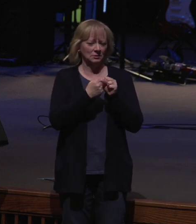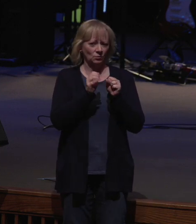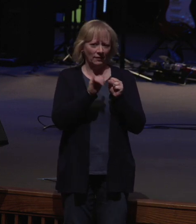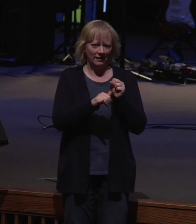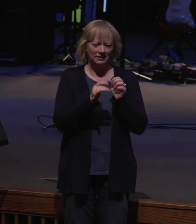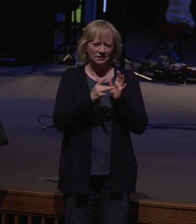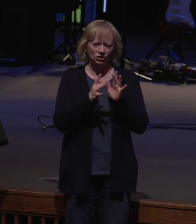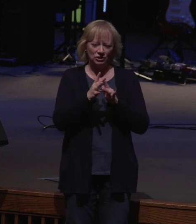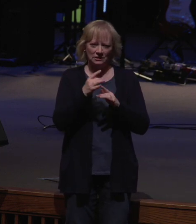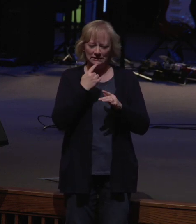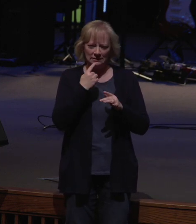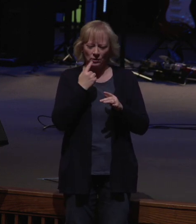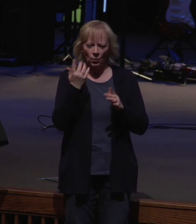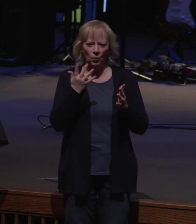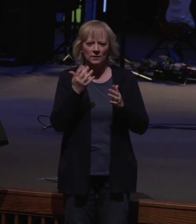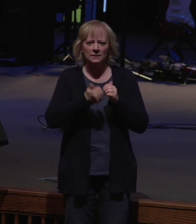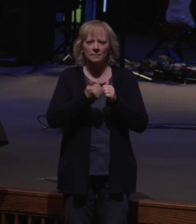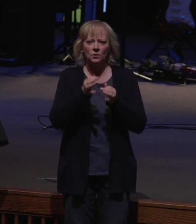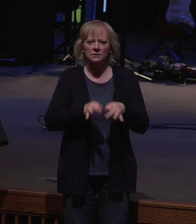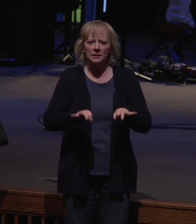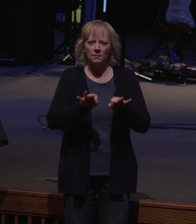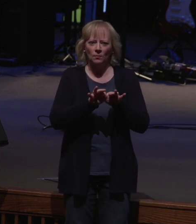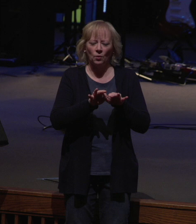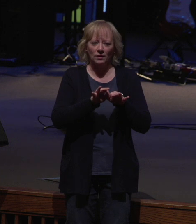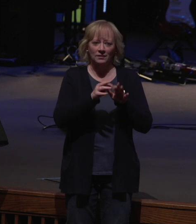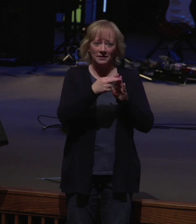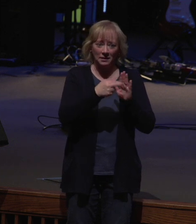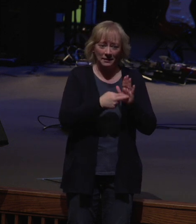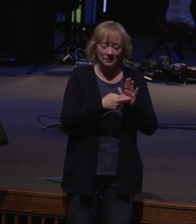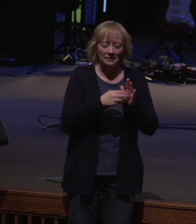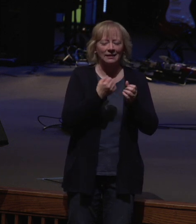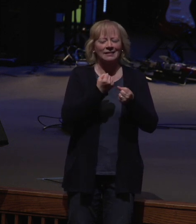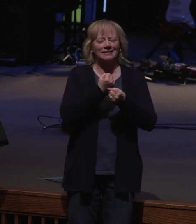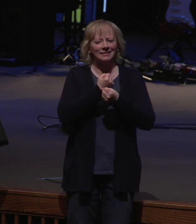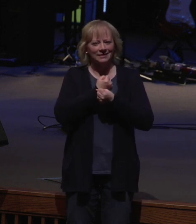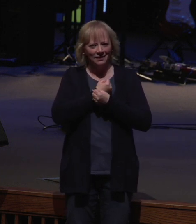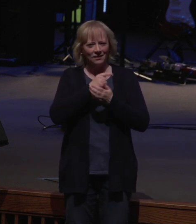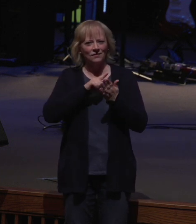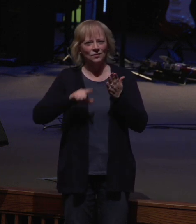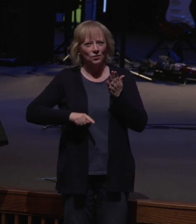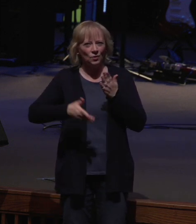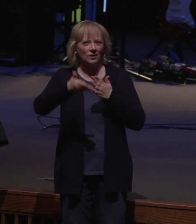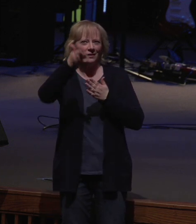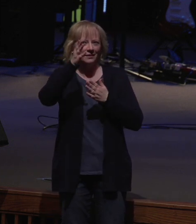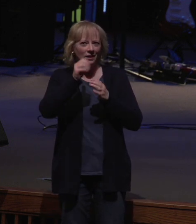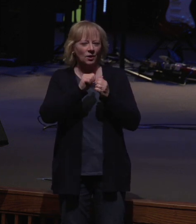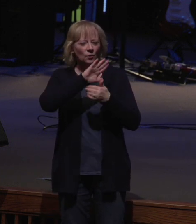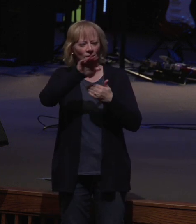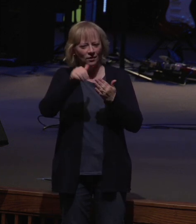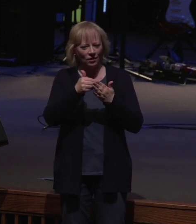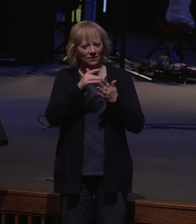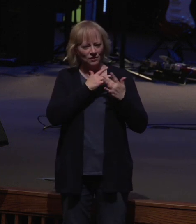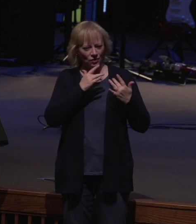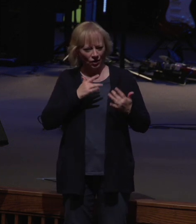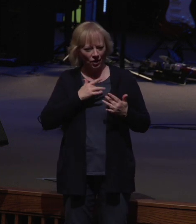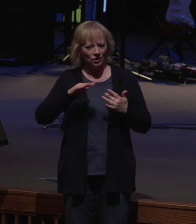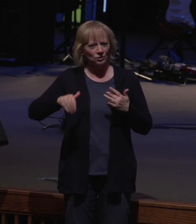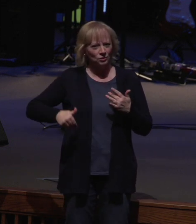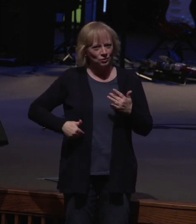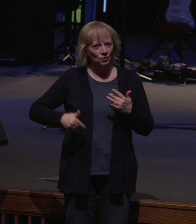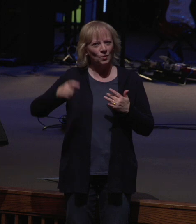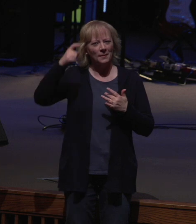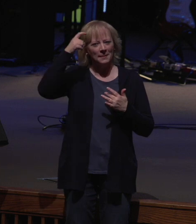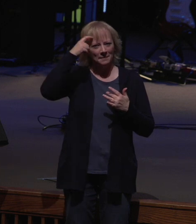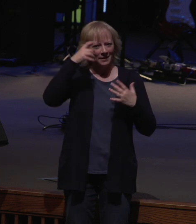Jesus said, what's the greatest commandment? To love the Lord your God with all your heart, soul, mind, and strength. And